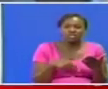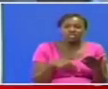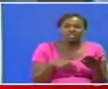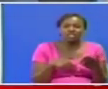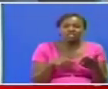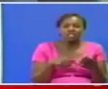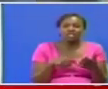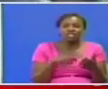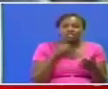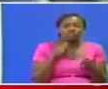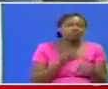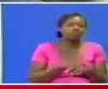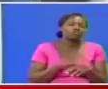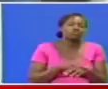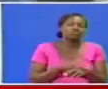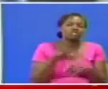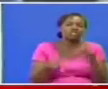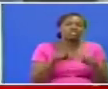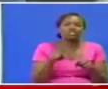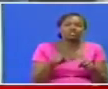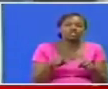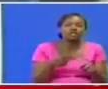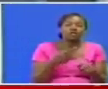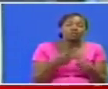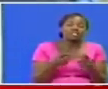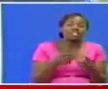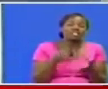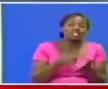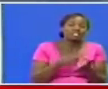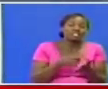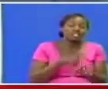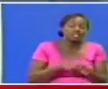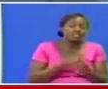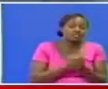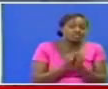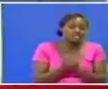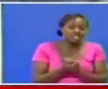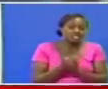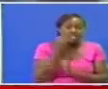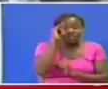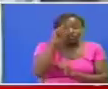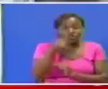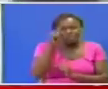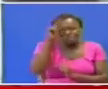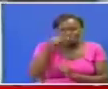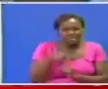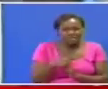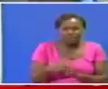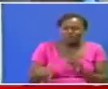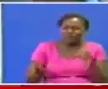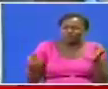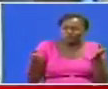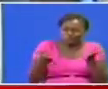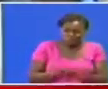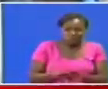not a proper election. It is, ladies and gentlemen, time for change. Jubilee must be crushed at the ballot